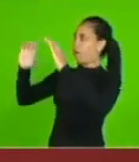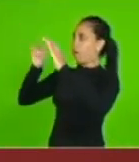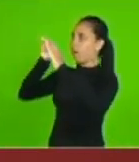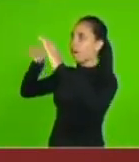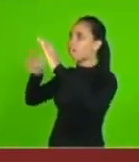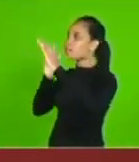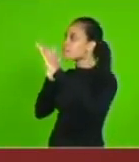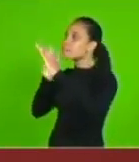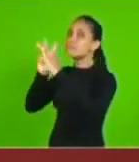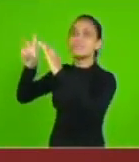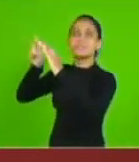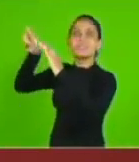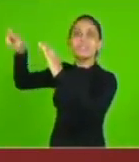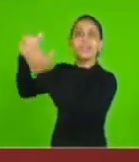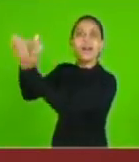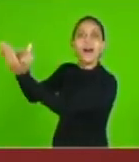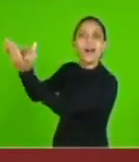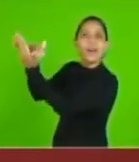from.